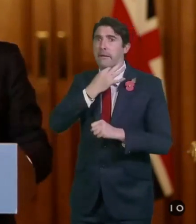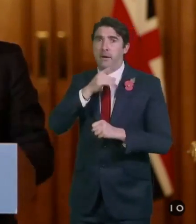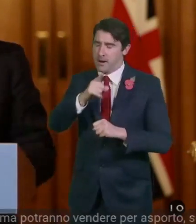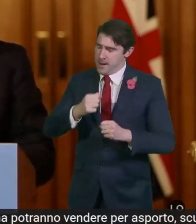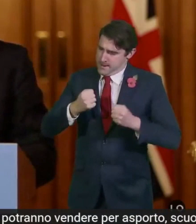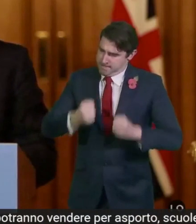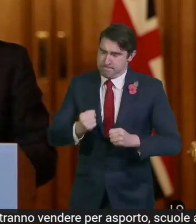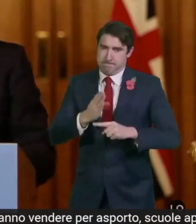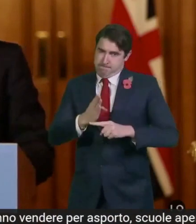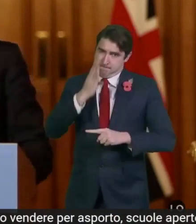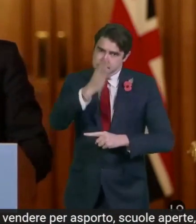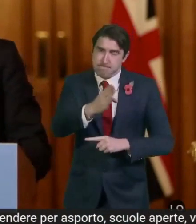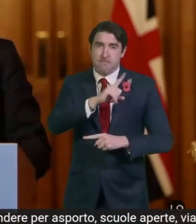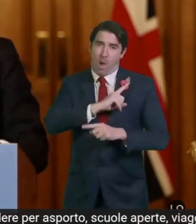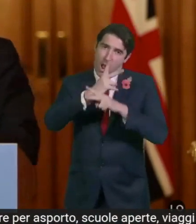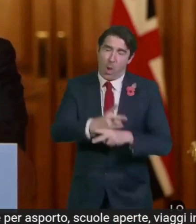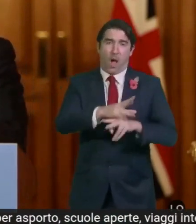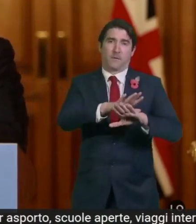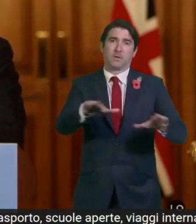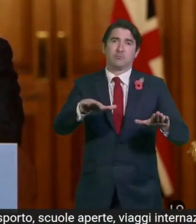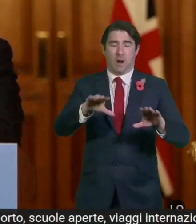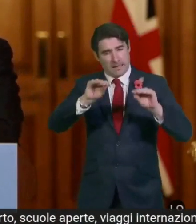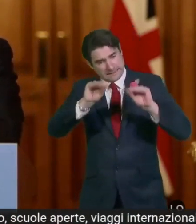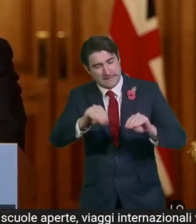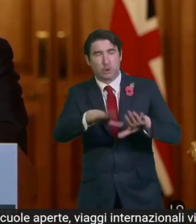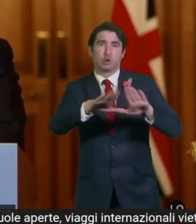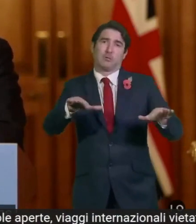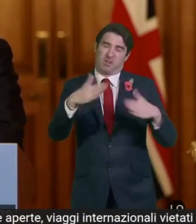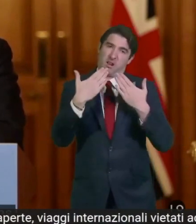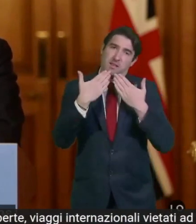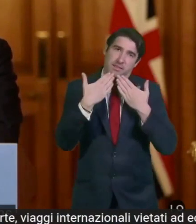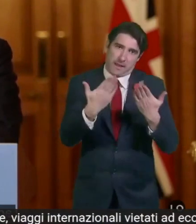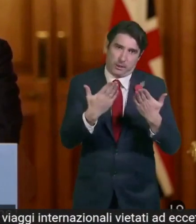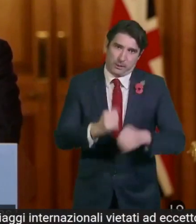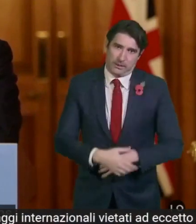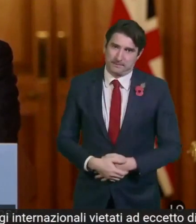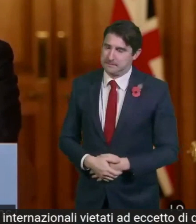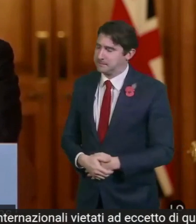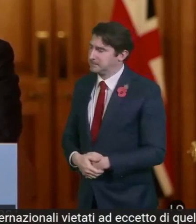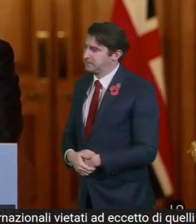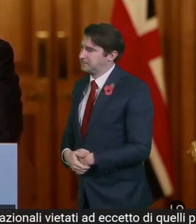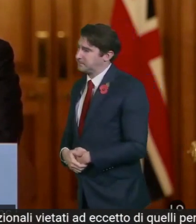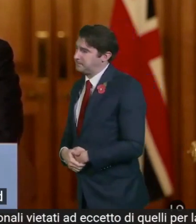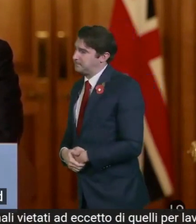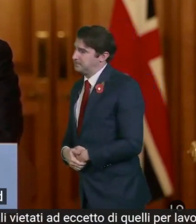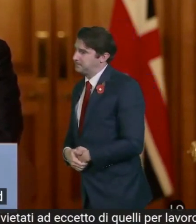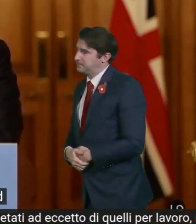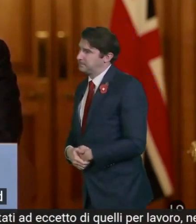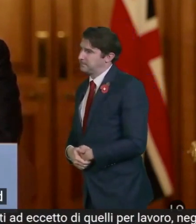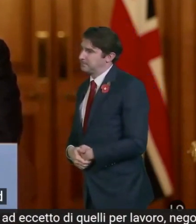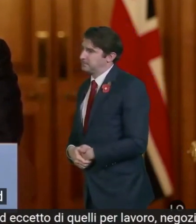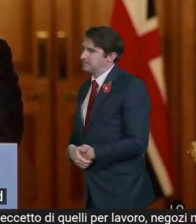is really important, unless your clinicians tell you otherwise, you should continue to use